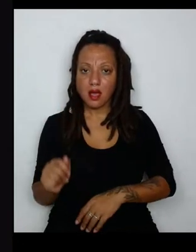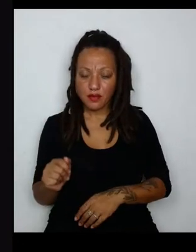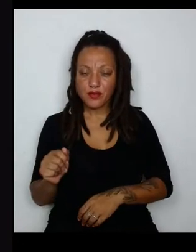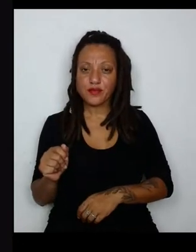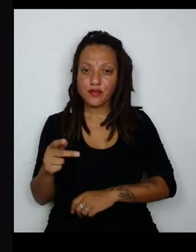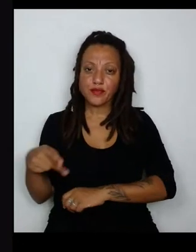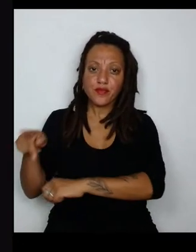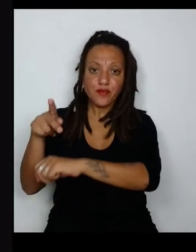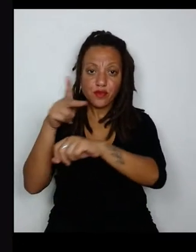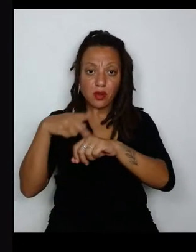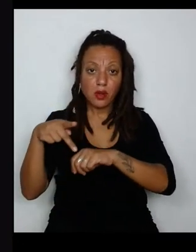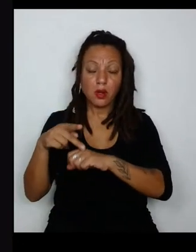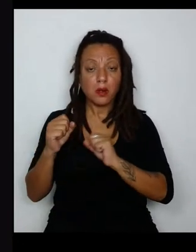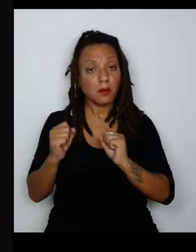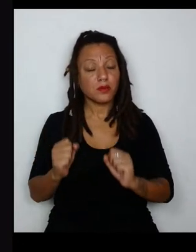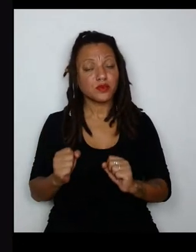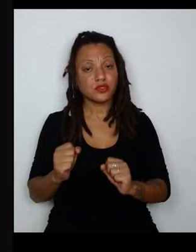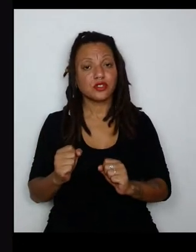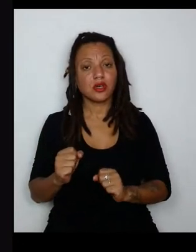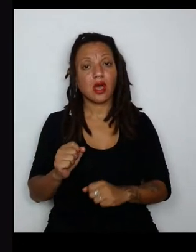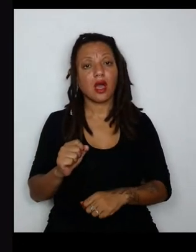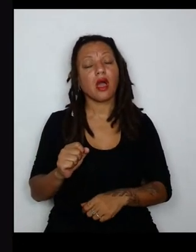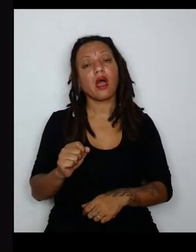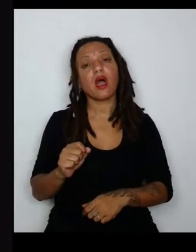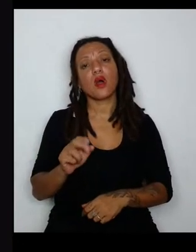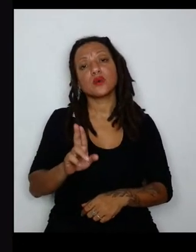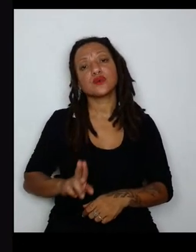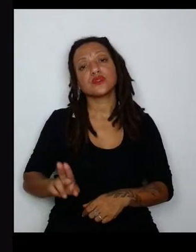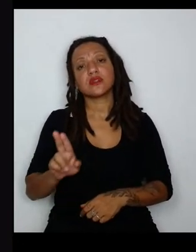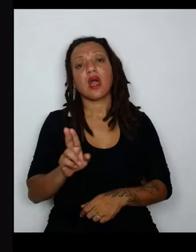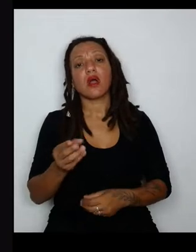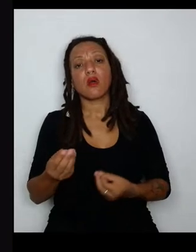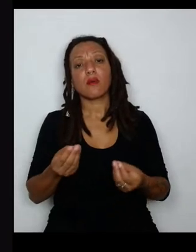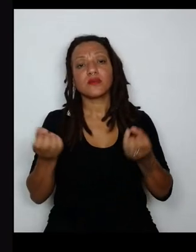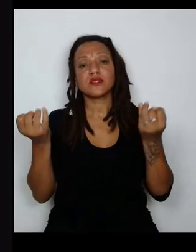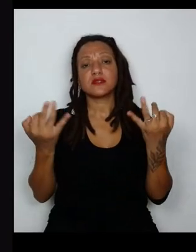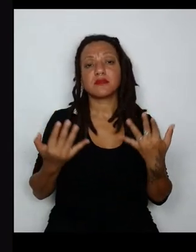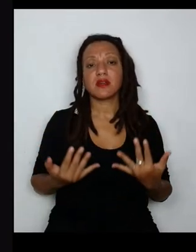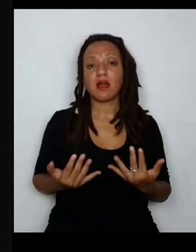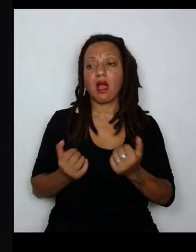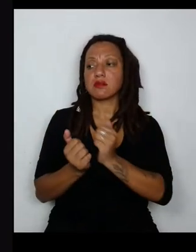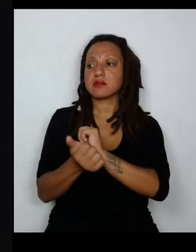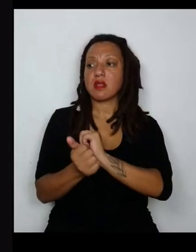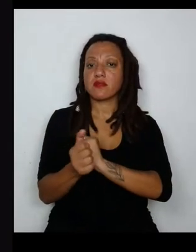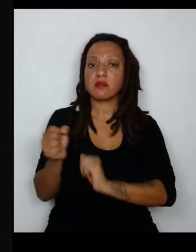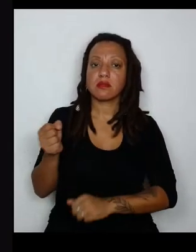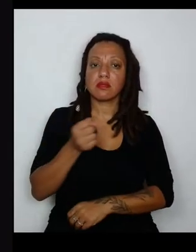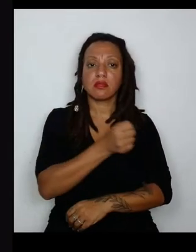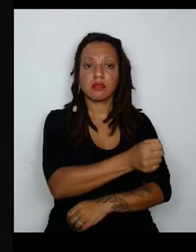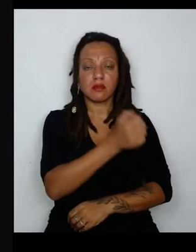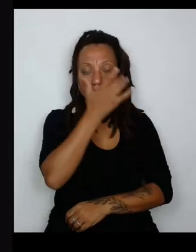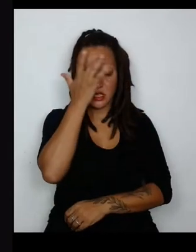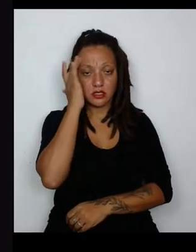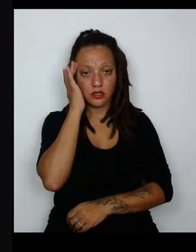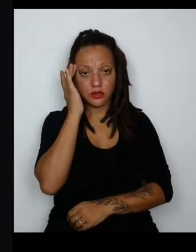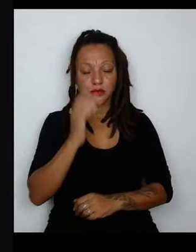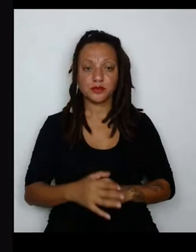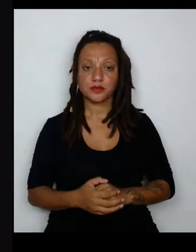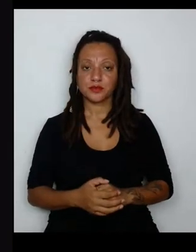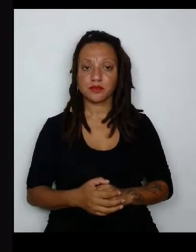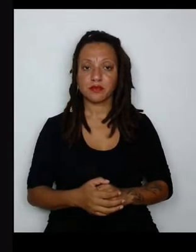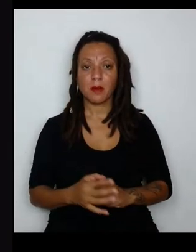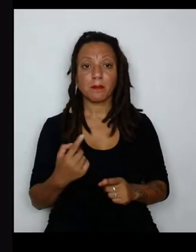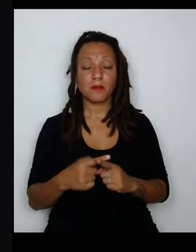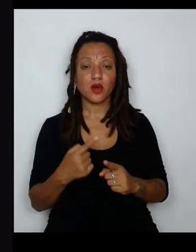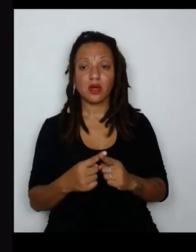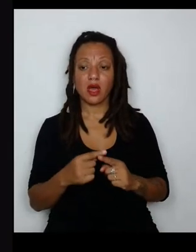of the justifications for enslavement whether putative racial difference was explained by theories